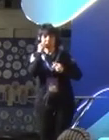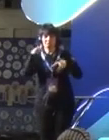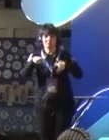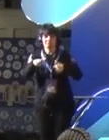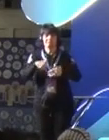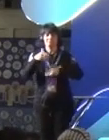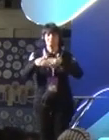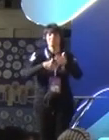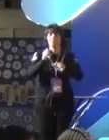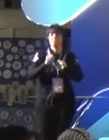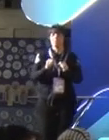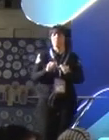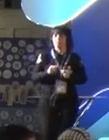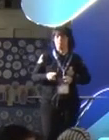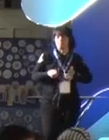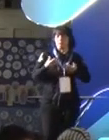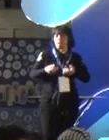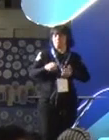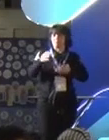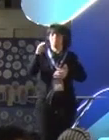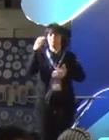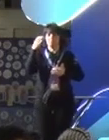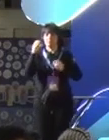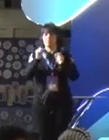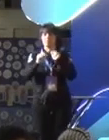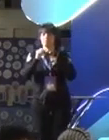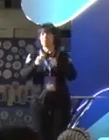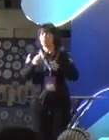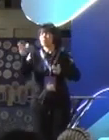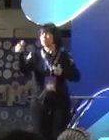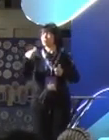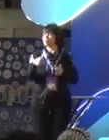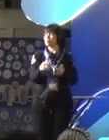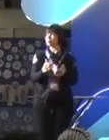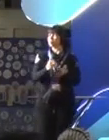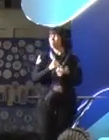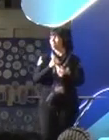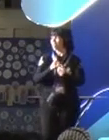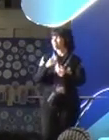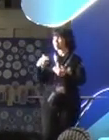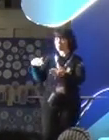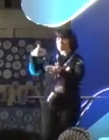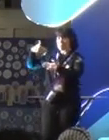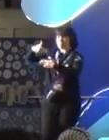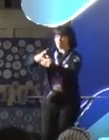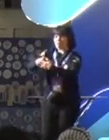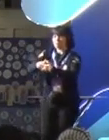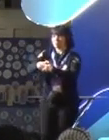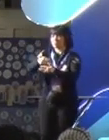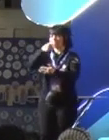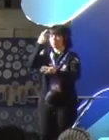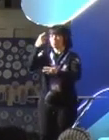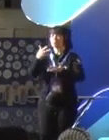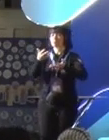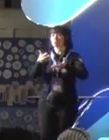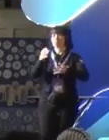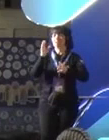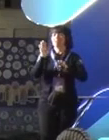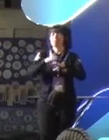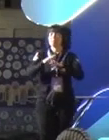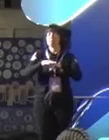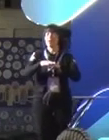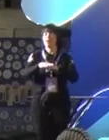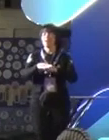And I would like advice to the new generation of science communicators. And also, I would like you to sign. I can